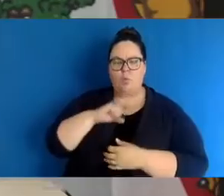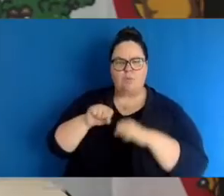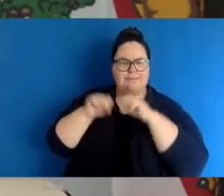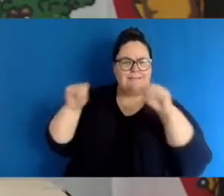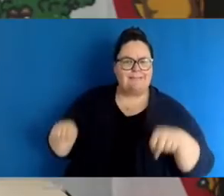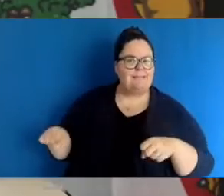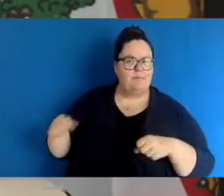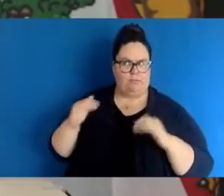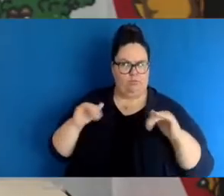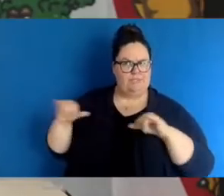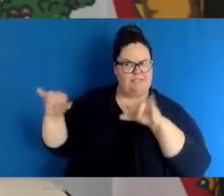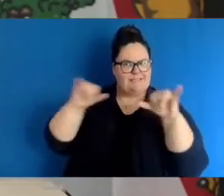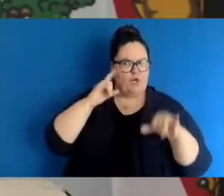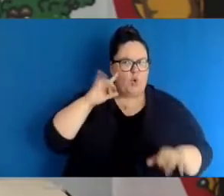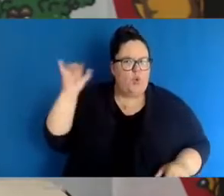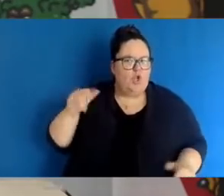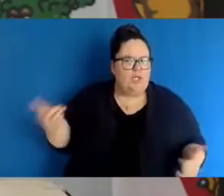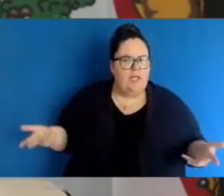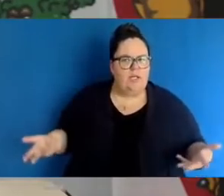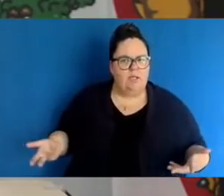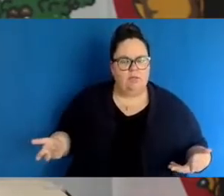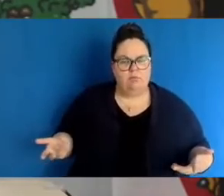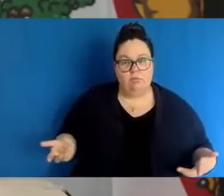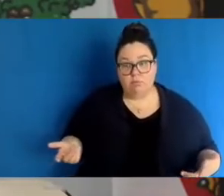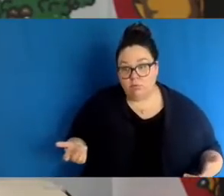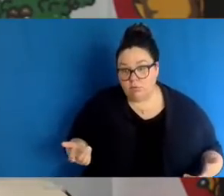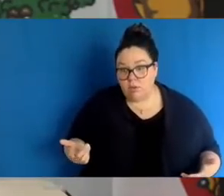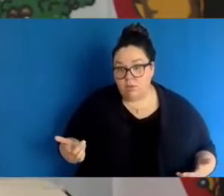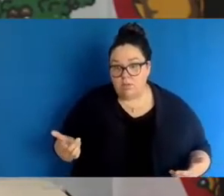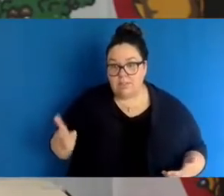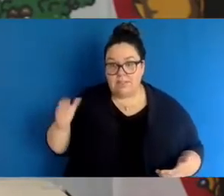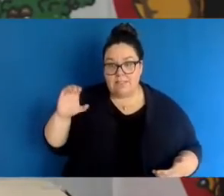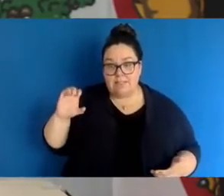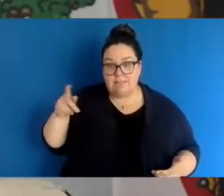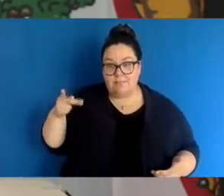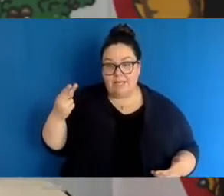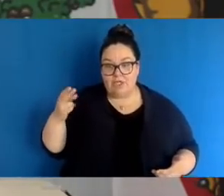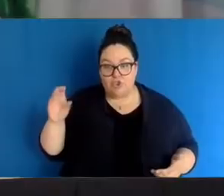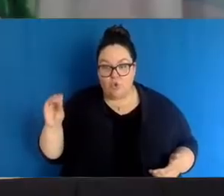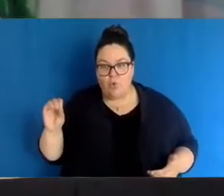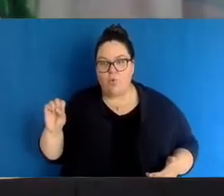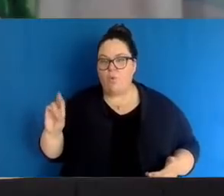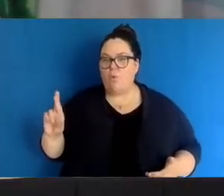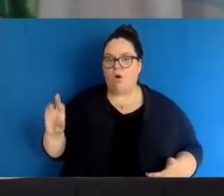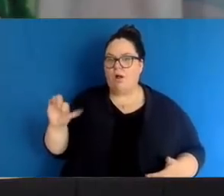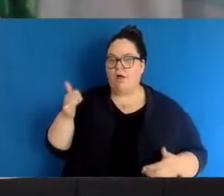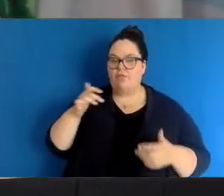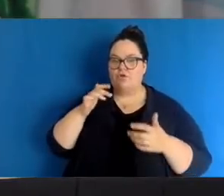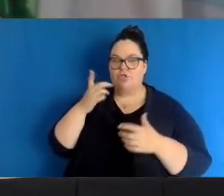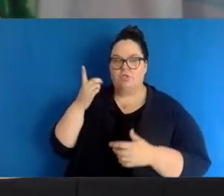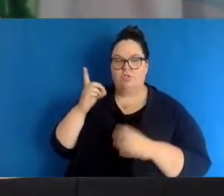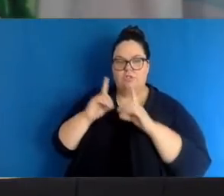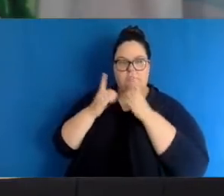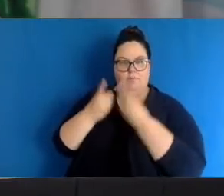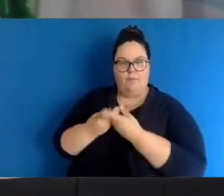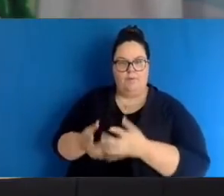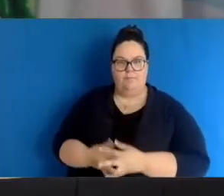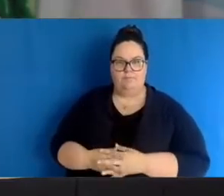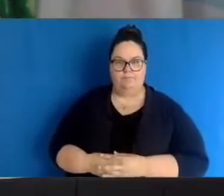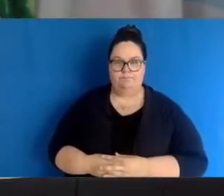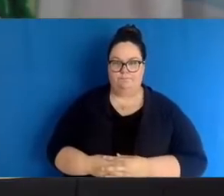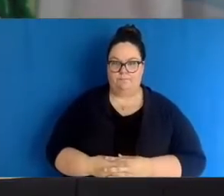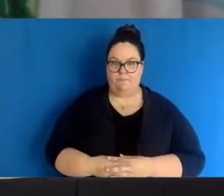that standard from the CP? Is it a CPHO standard, or is it simply another department that is setting that?